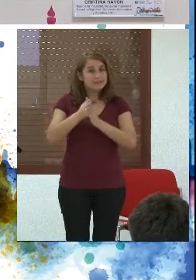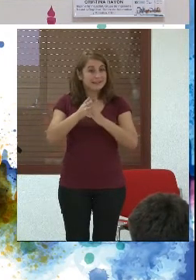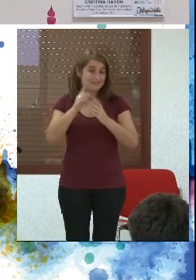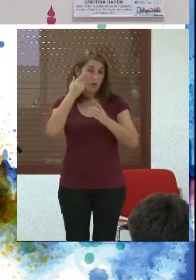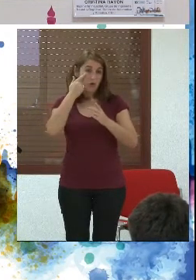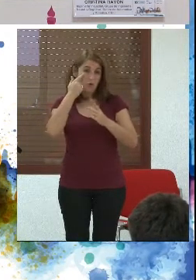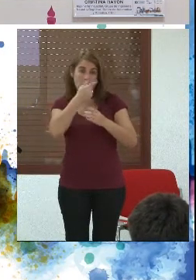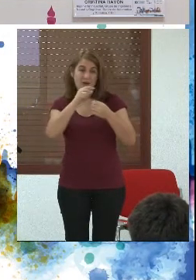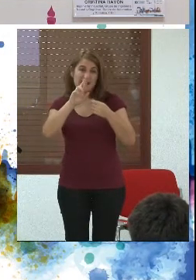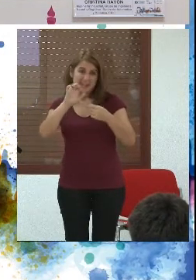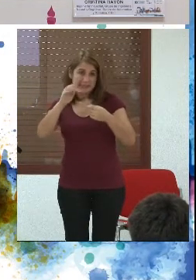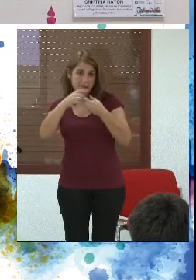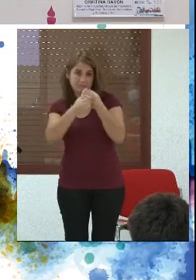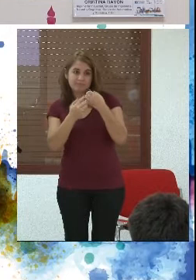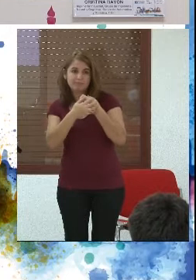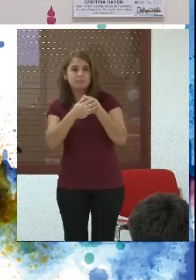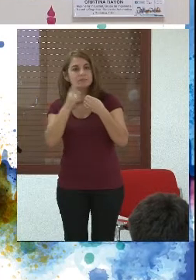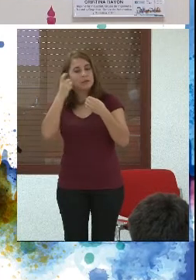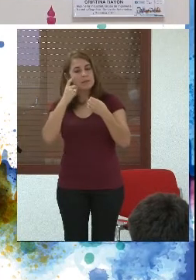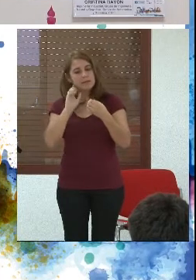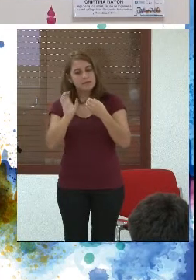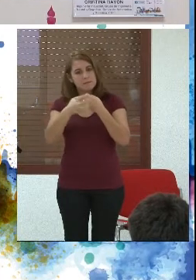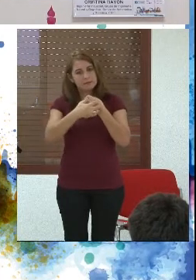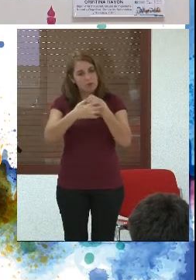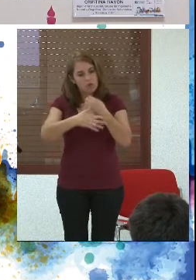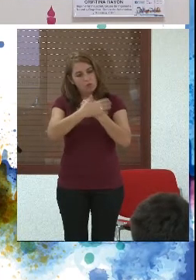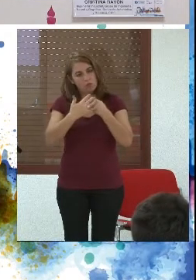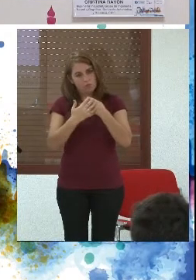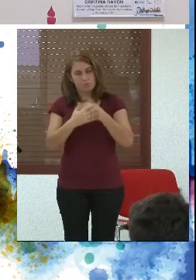for stimulating the retina above.